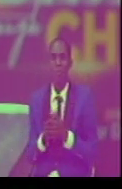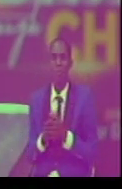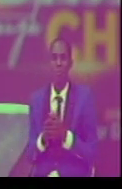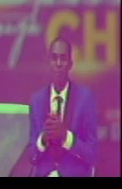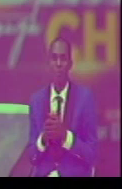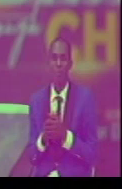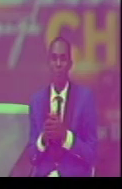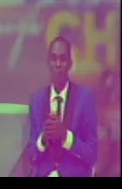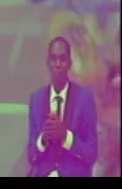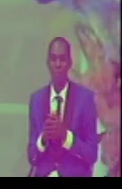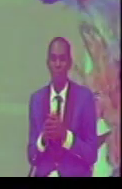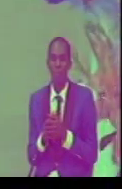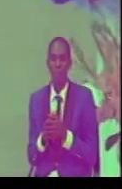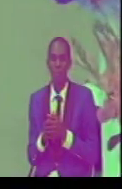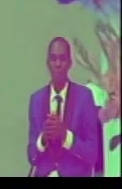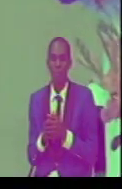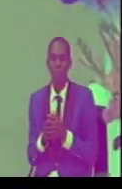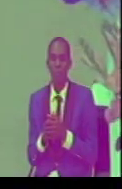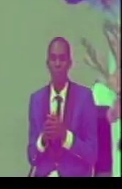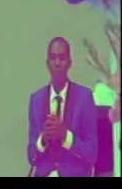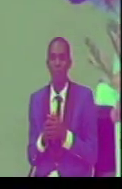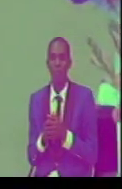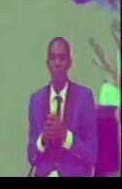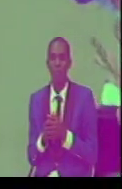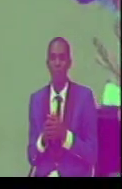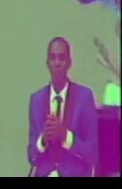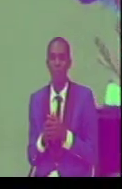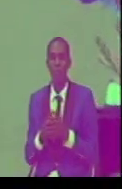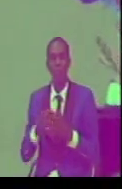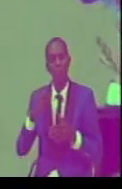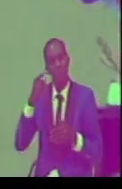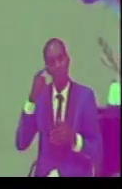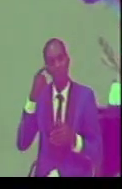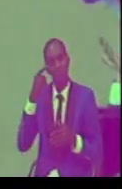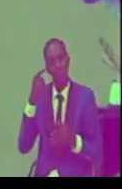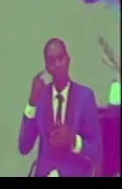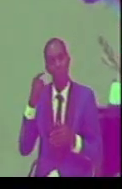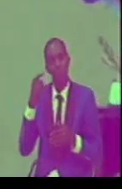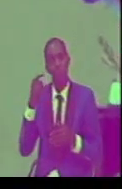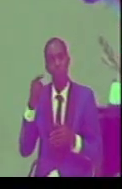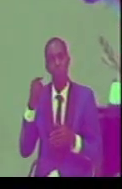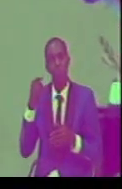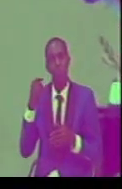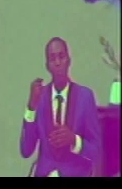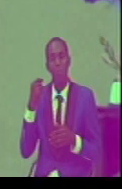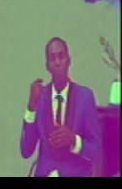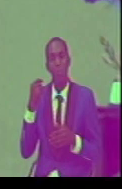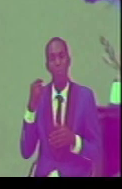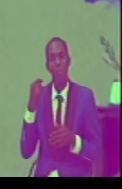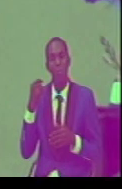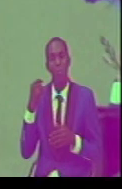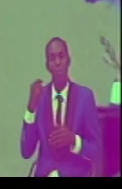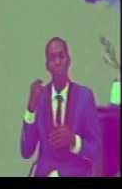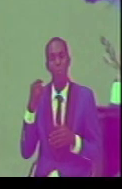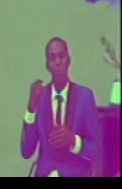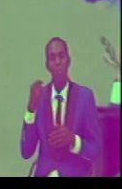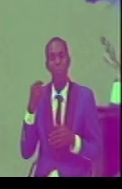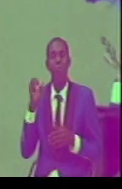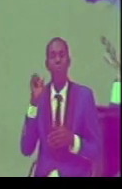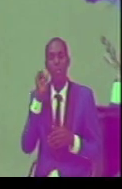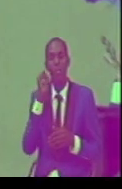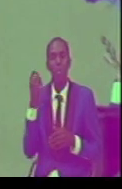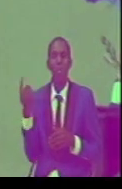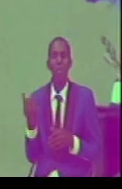Church, praise the Lord. I'm a serving copper in River State. Actually, because of my PPA